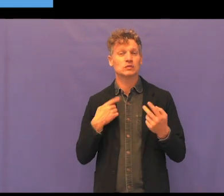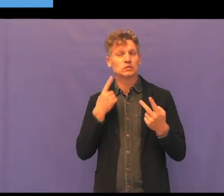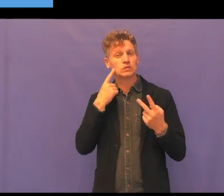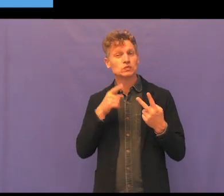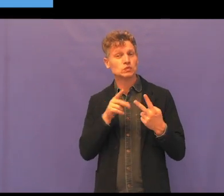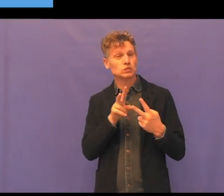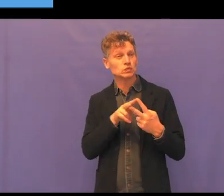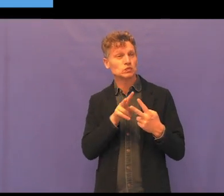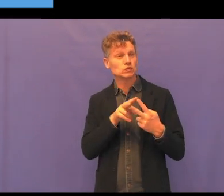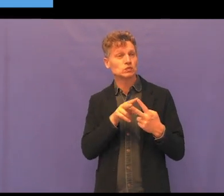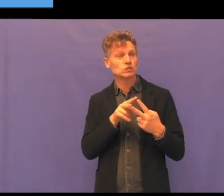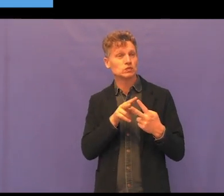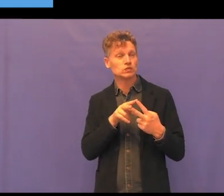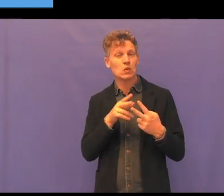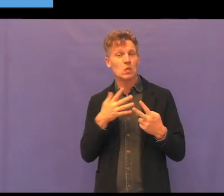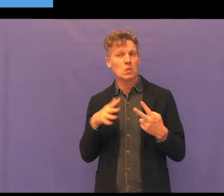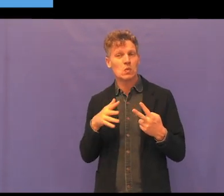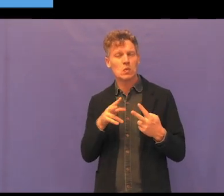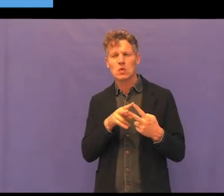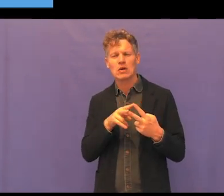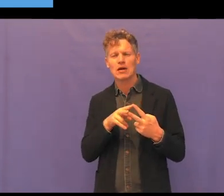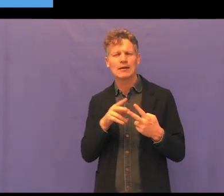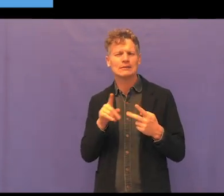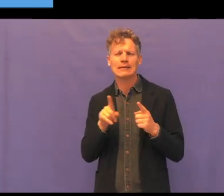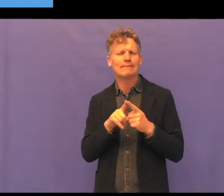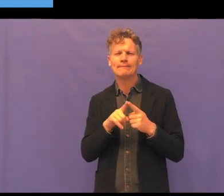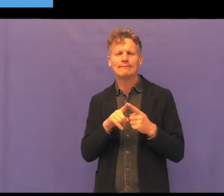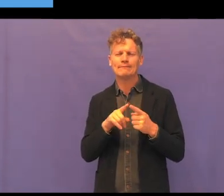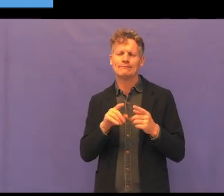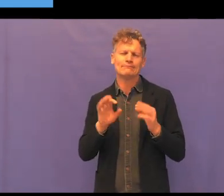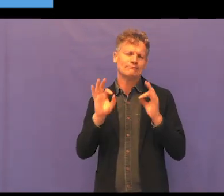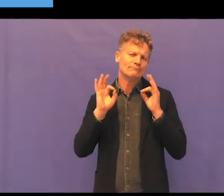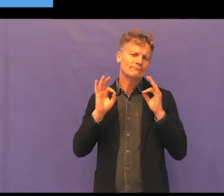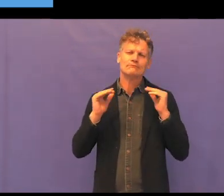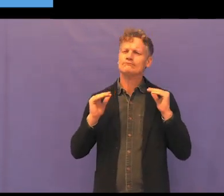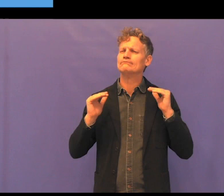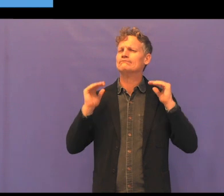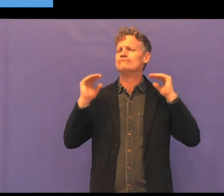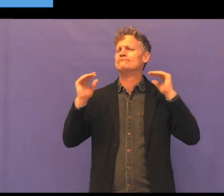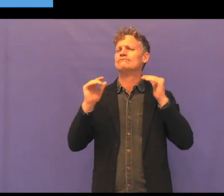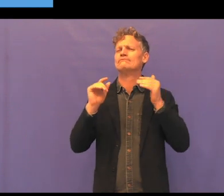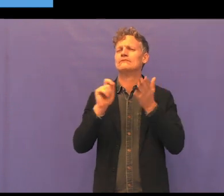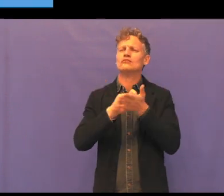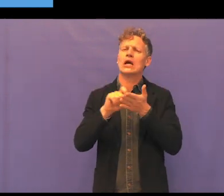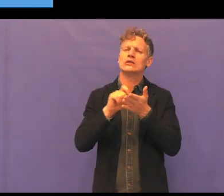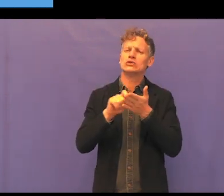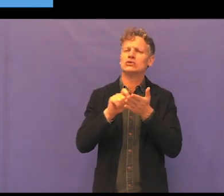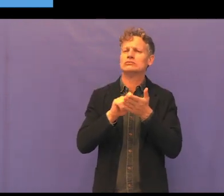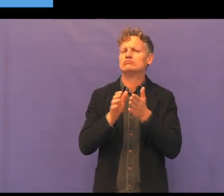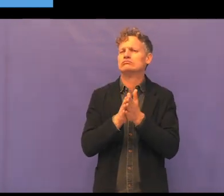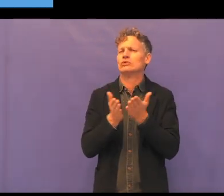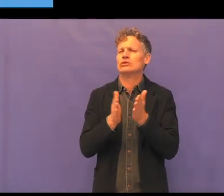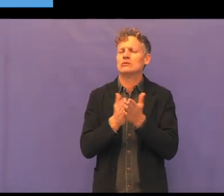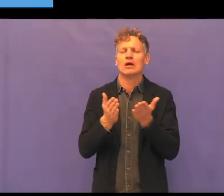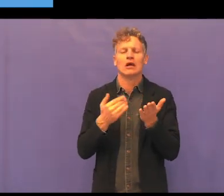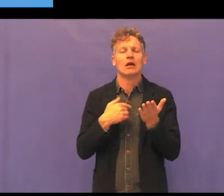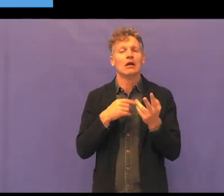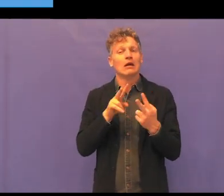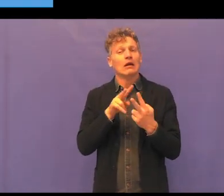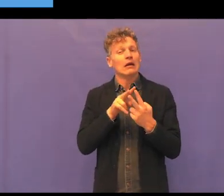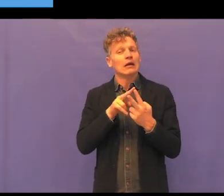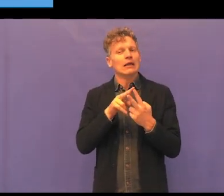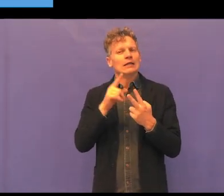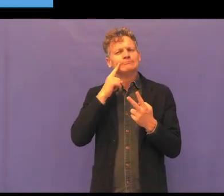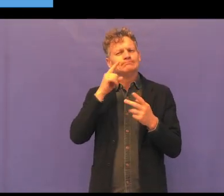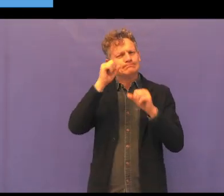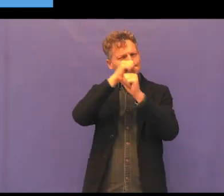of democratic governance that would include the more than human world are two thinkers called